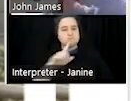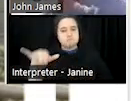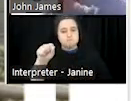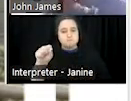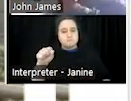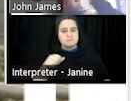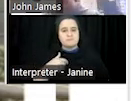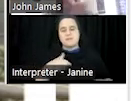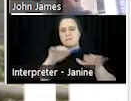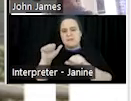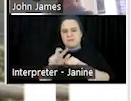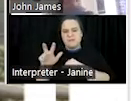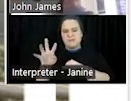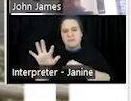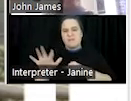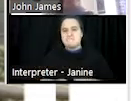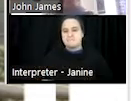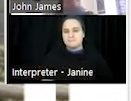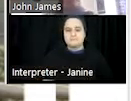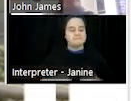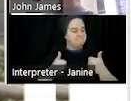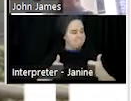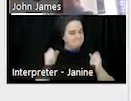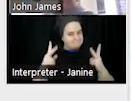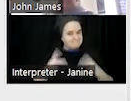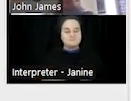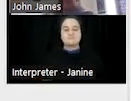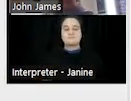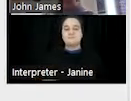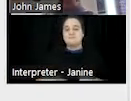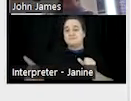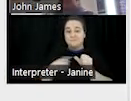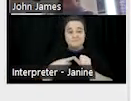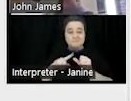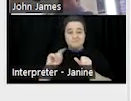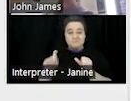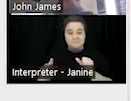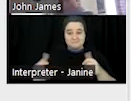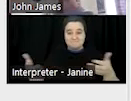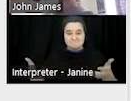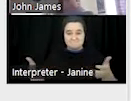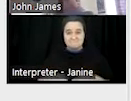leave at 3:45, so. Okay, so here's our first question.